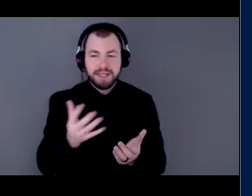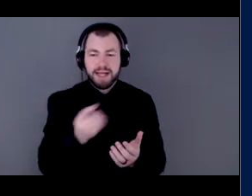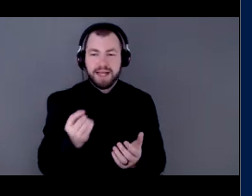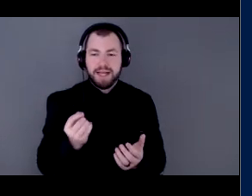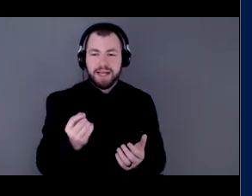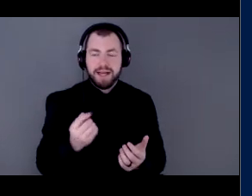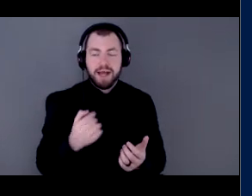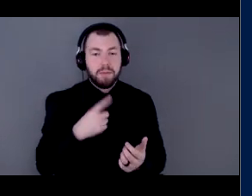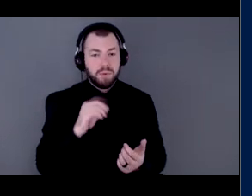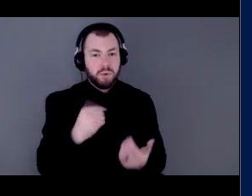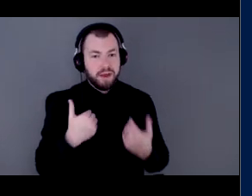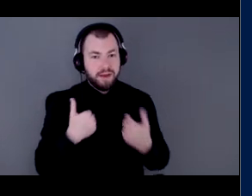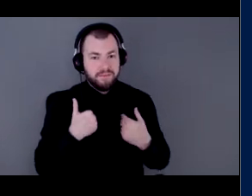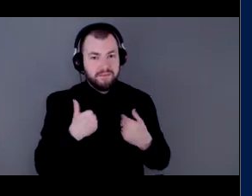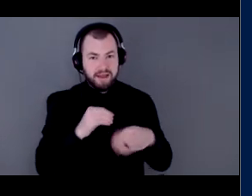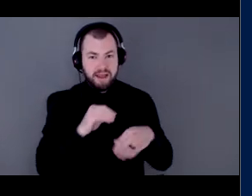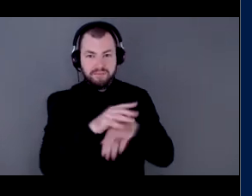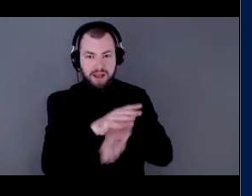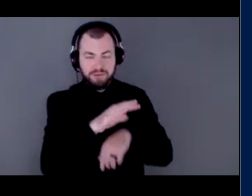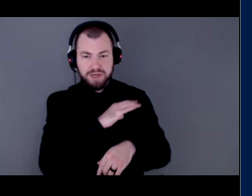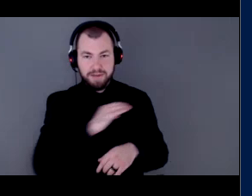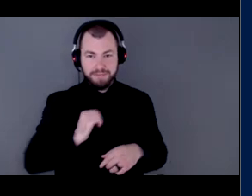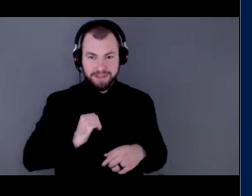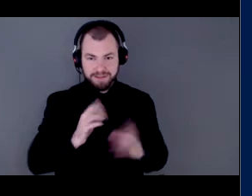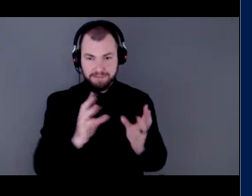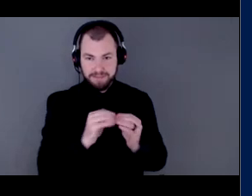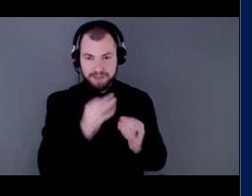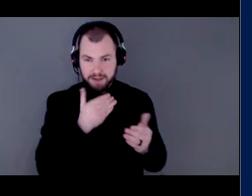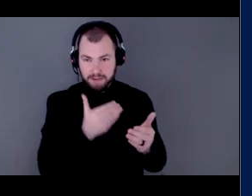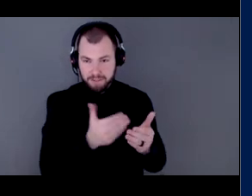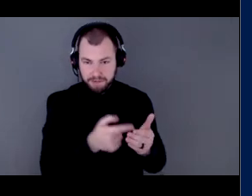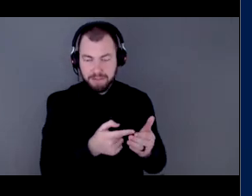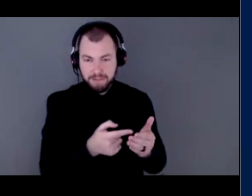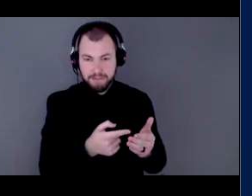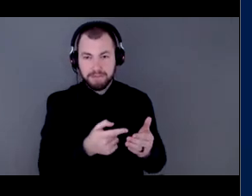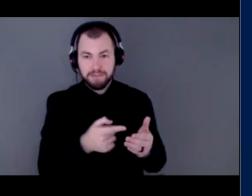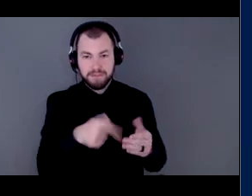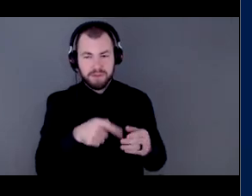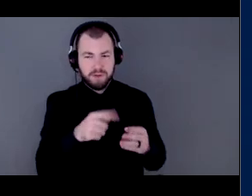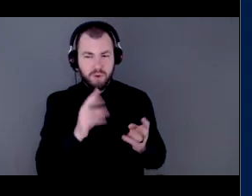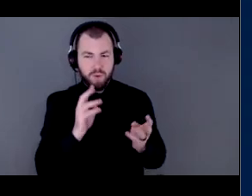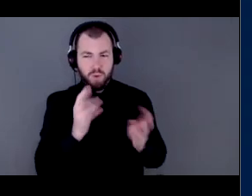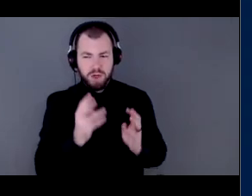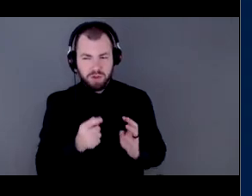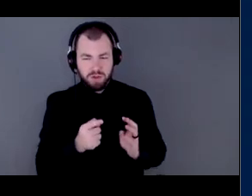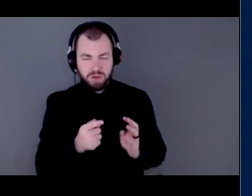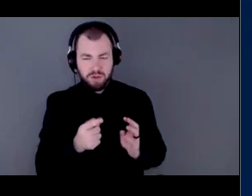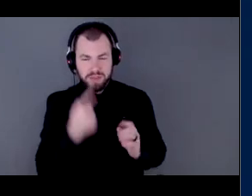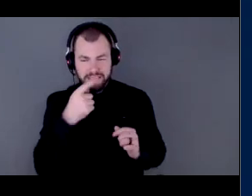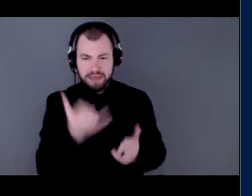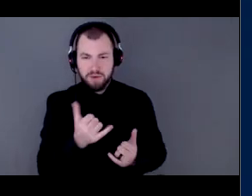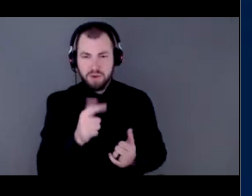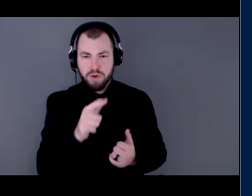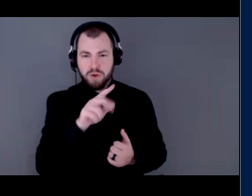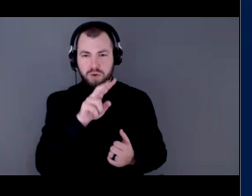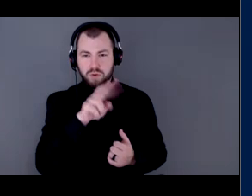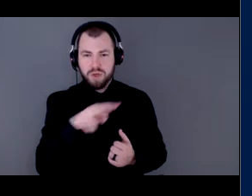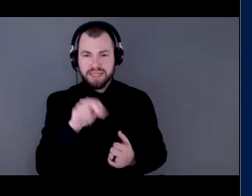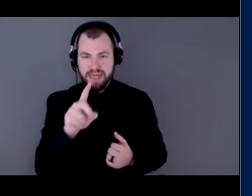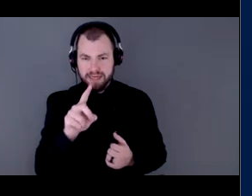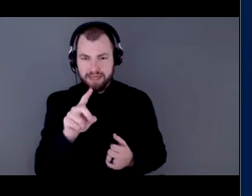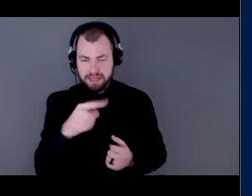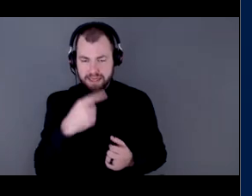have our advisory committee meeting coming up this winter, November 22nd, I believe. So we will be actually